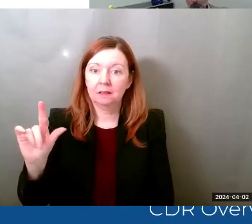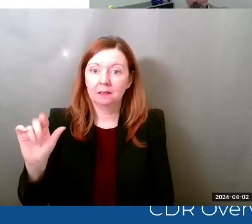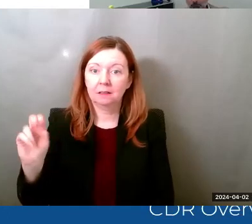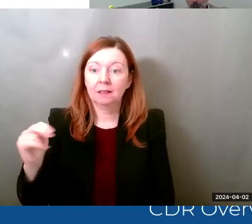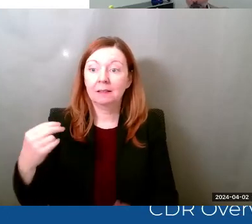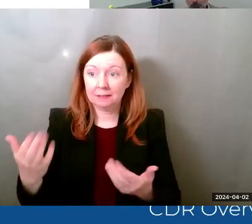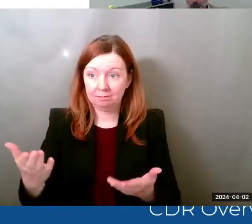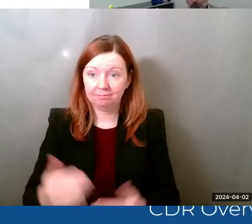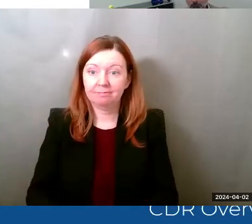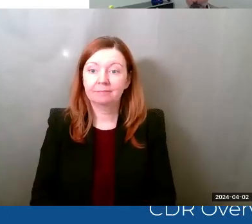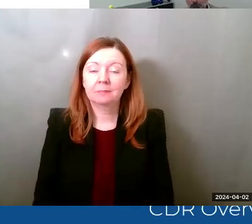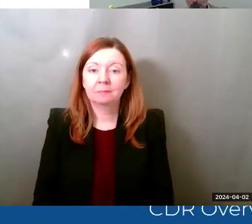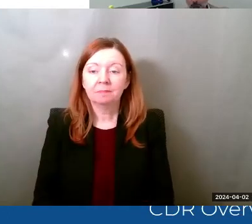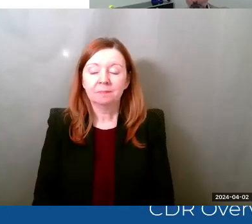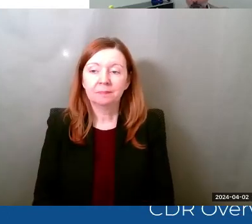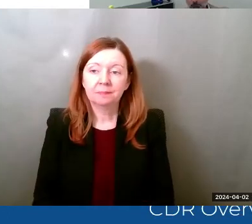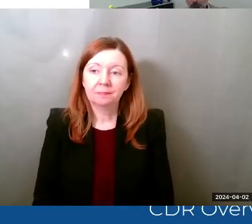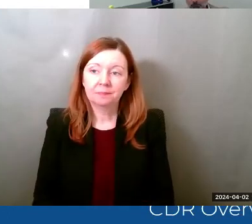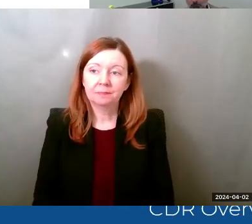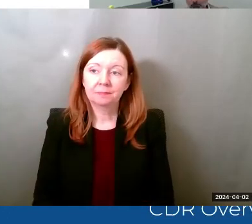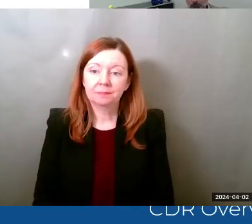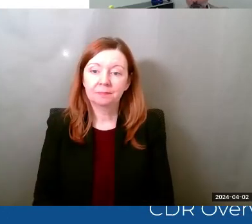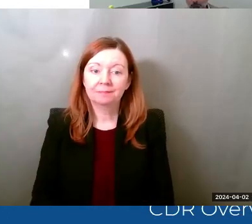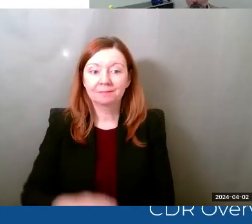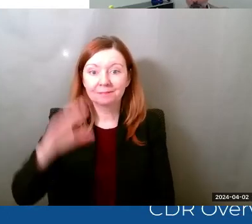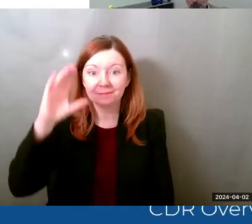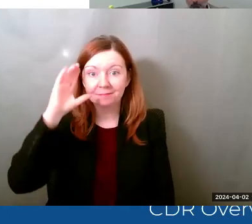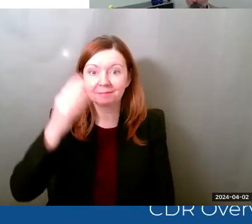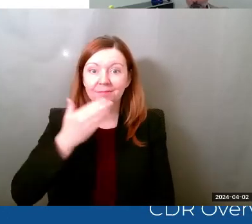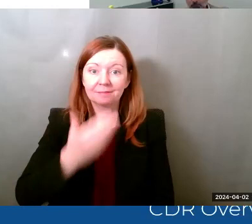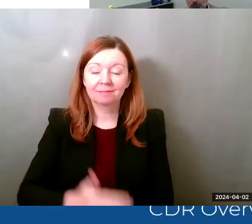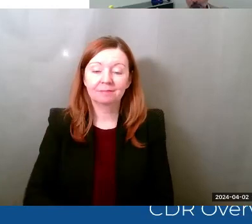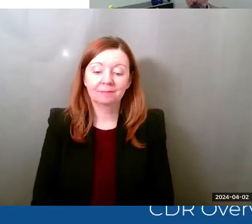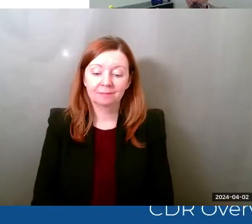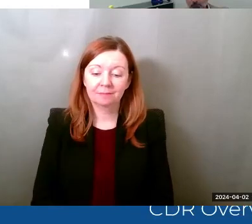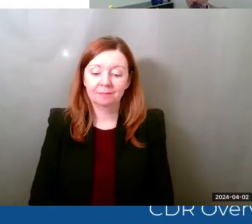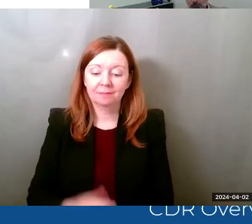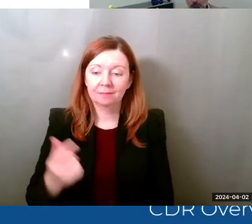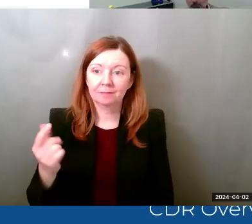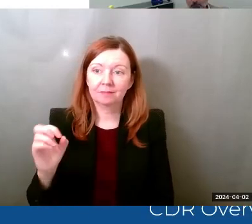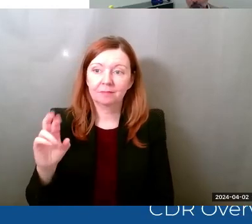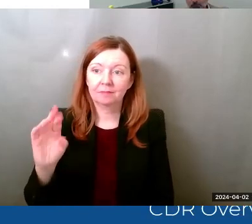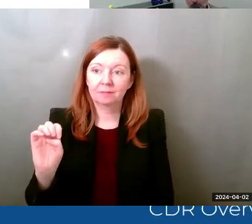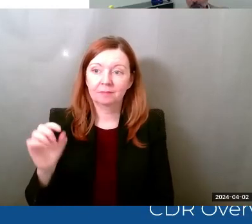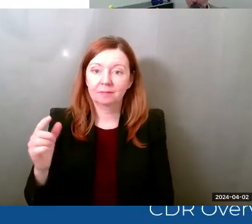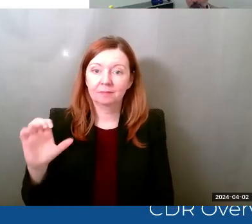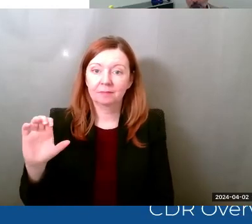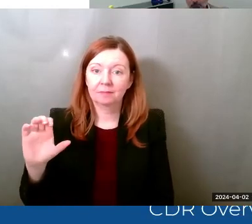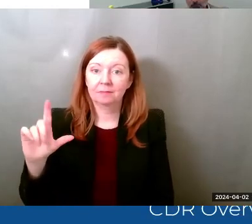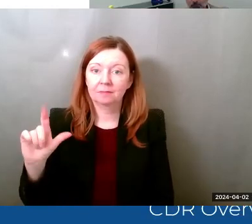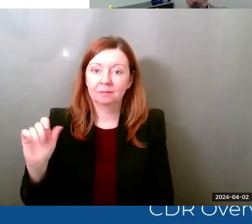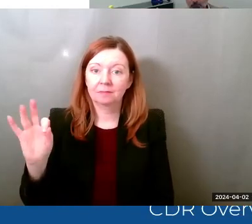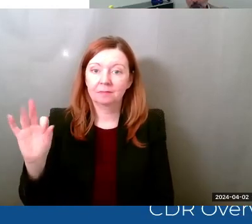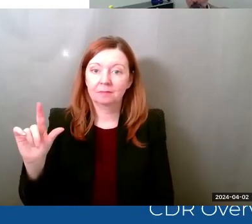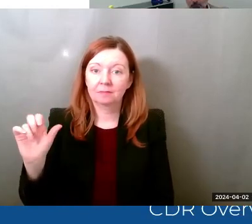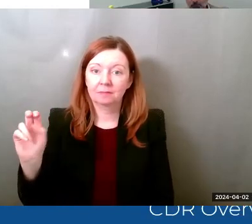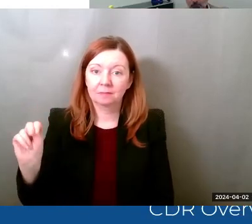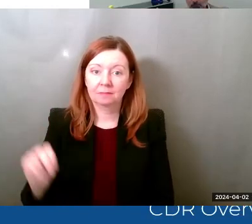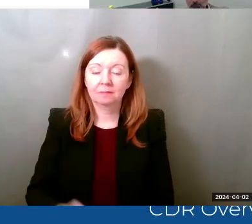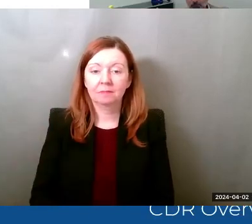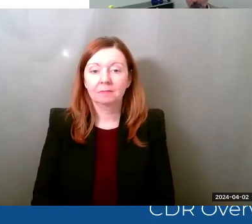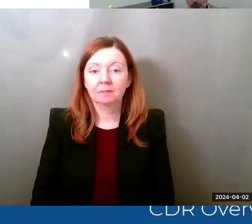George, you should be able to unmute at this time. Thank you. George Claflin. Hi, George.